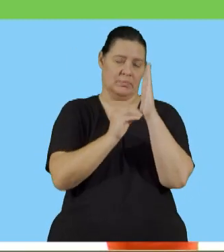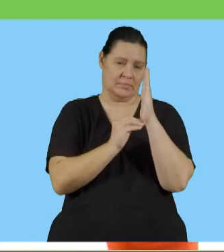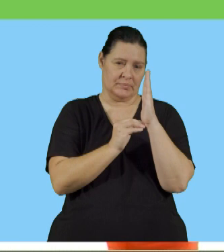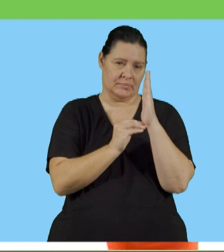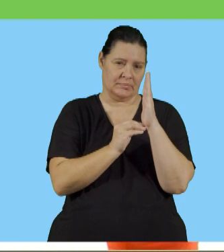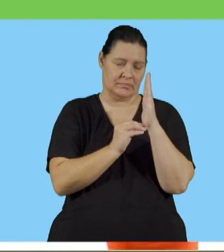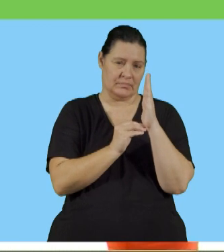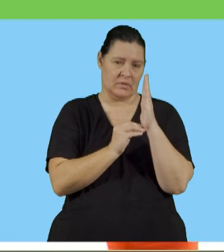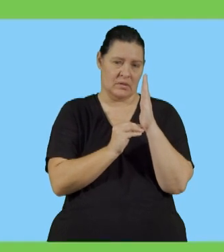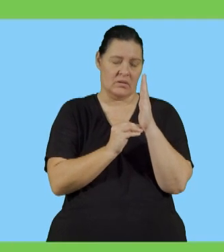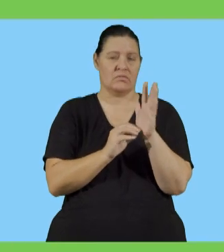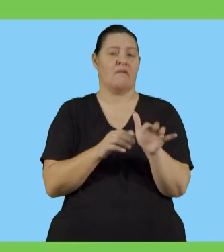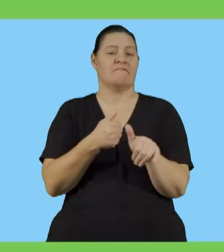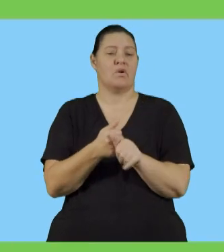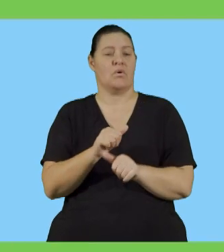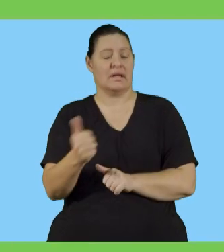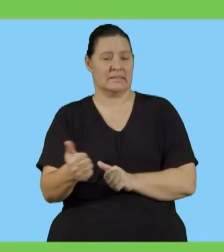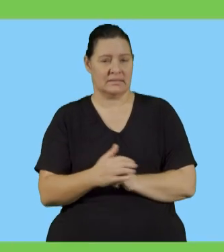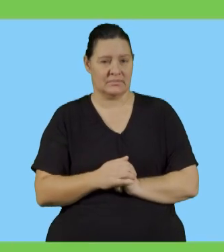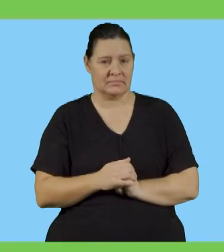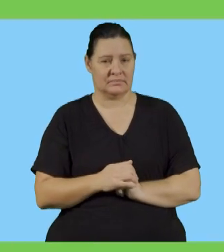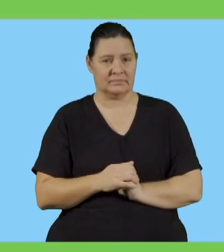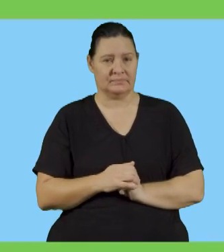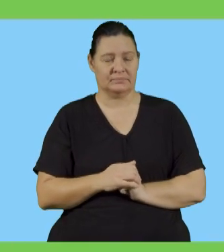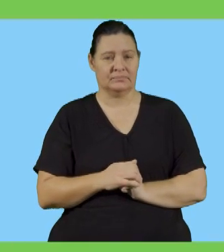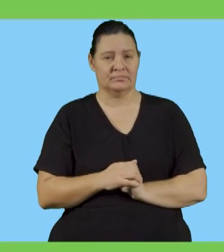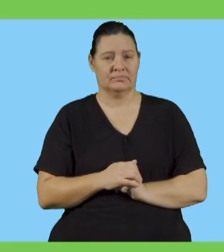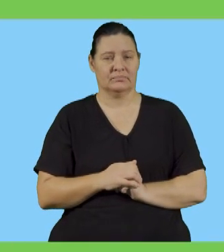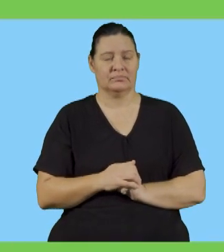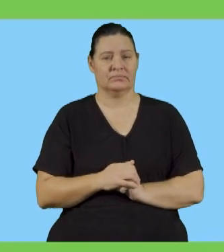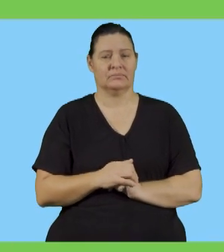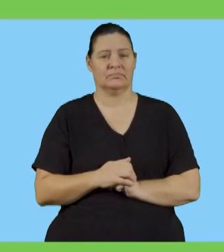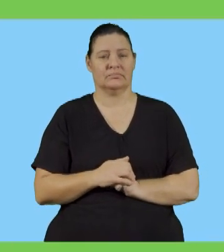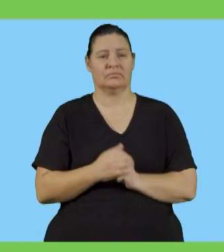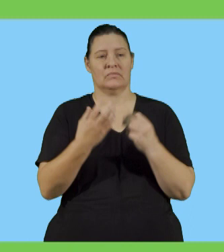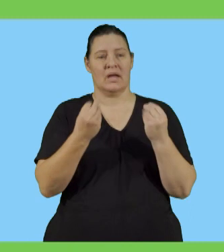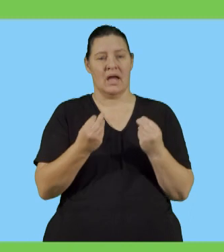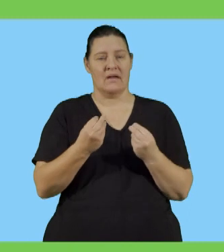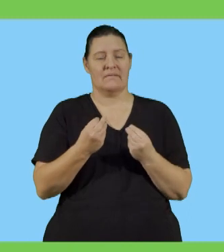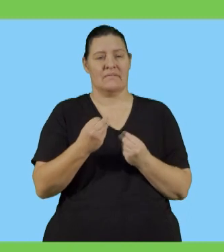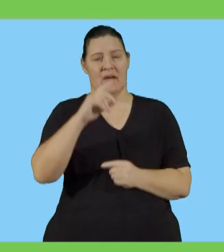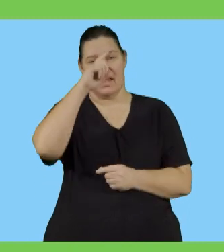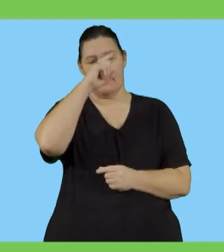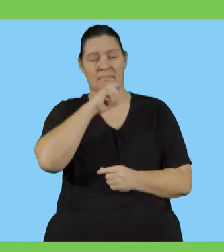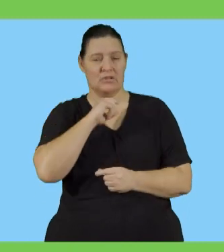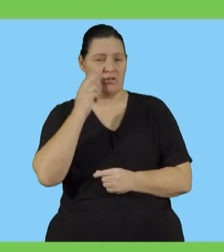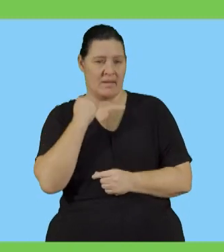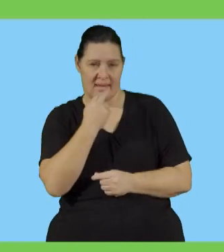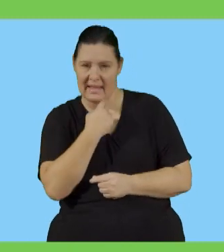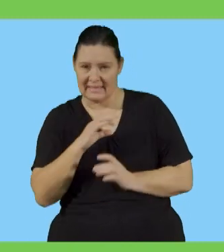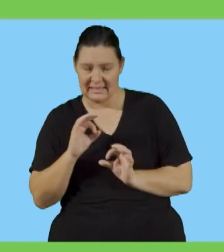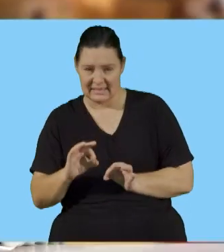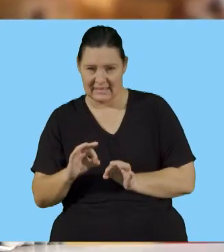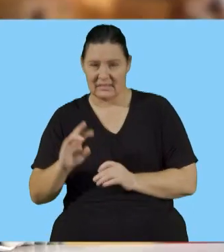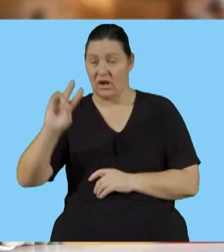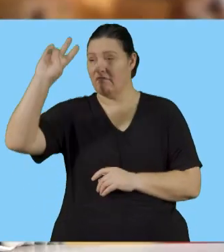that follows on the next slide. So we have our nice picture. If you remember